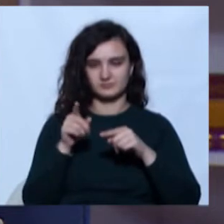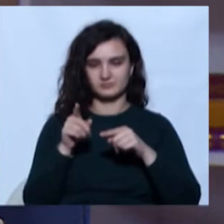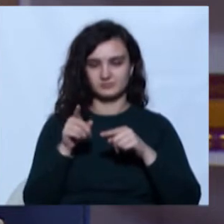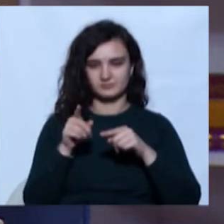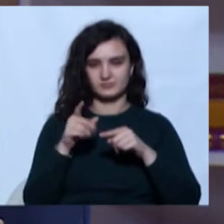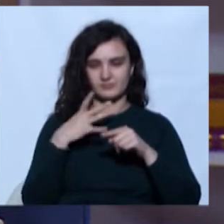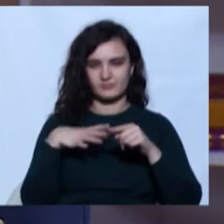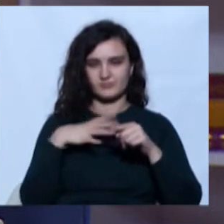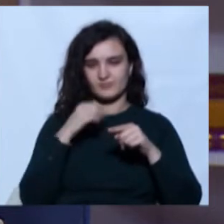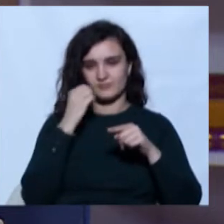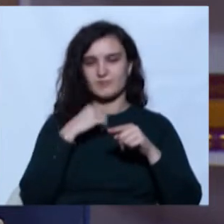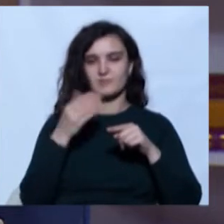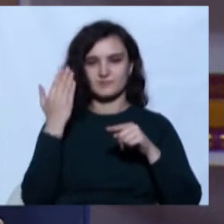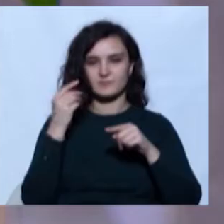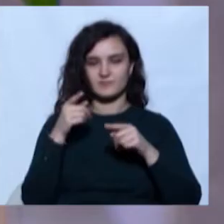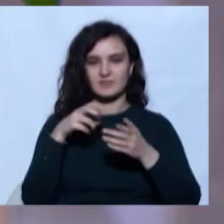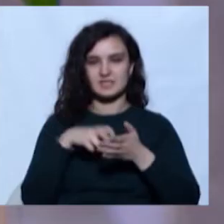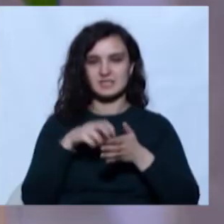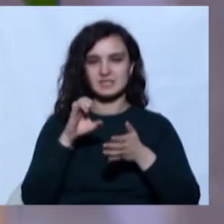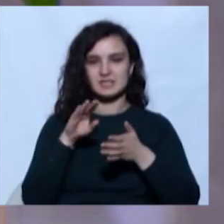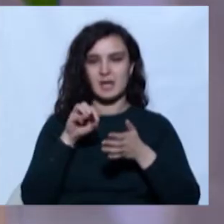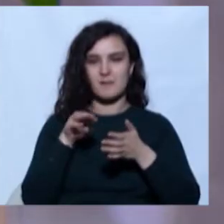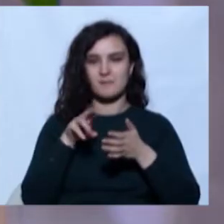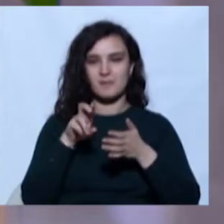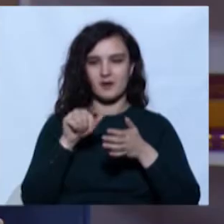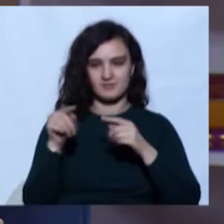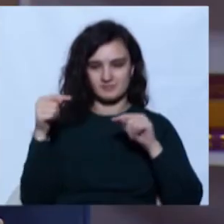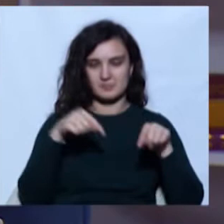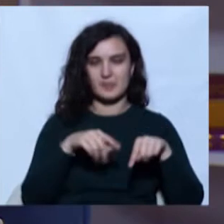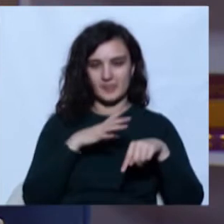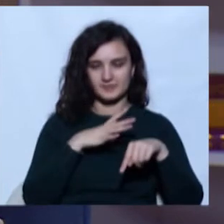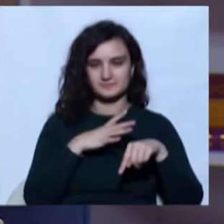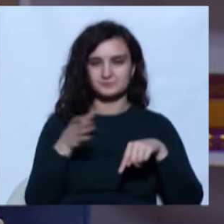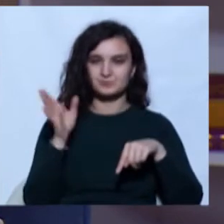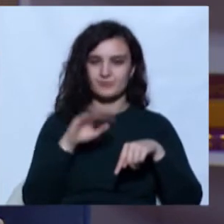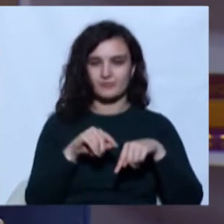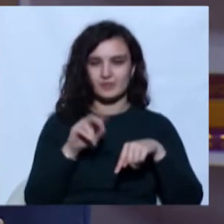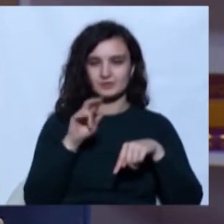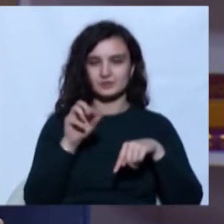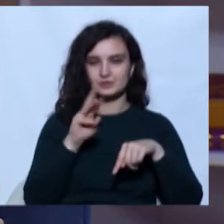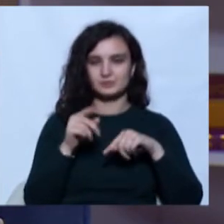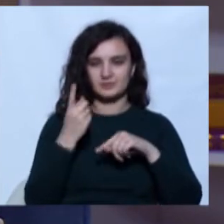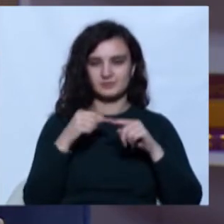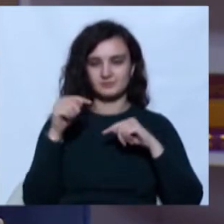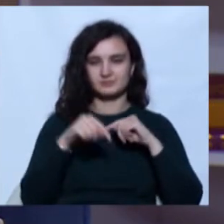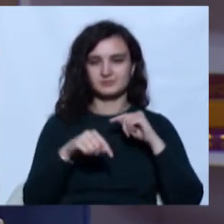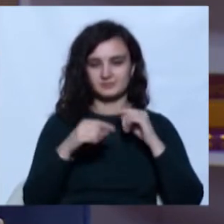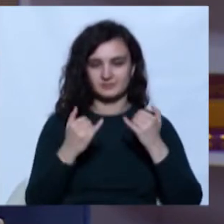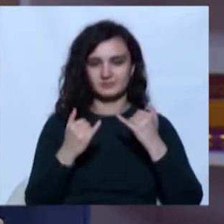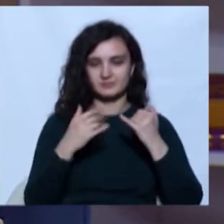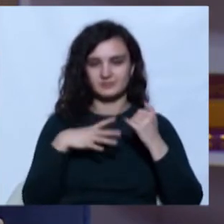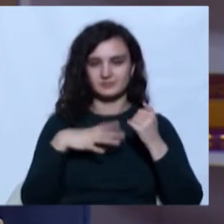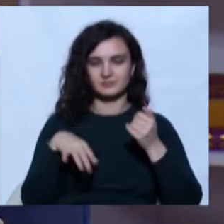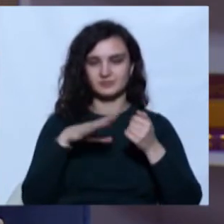old Georgian postage stamp. Amazing. It is. So let's bring Dumas back to Georgia now with